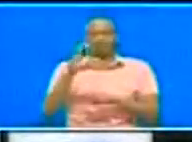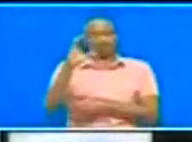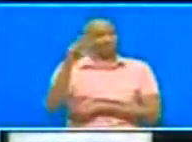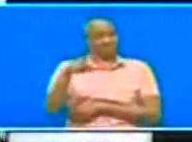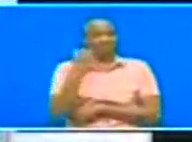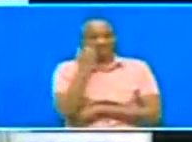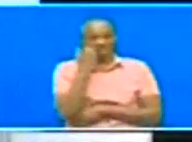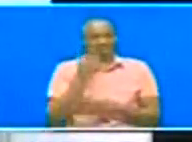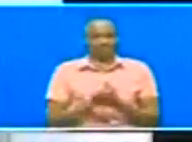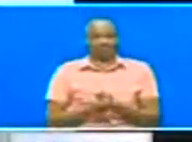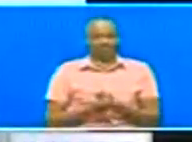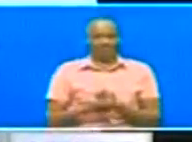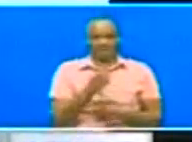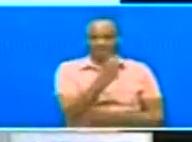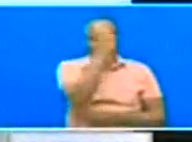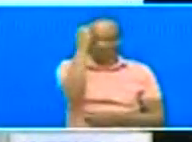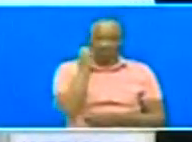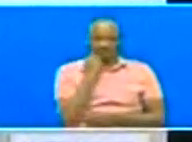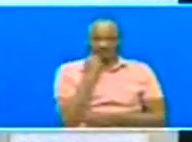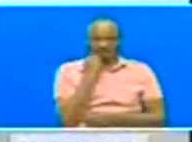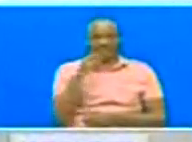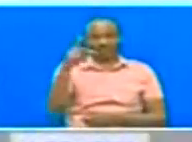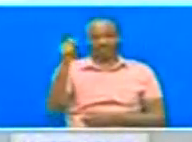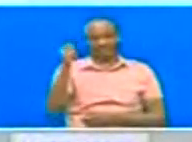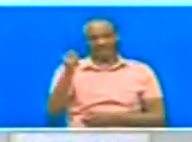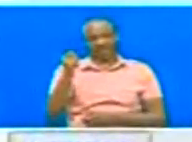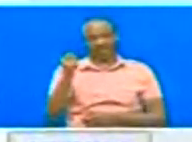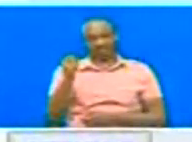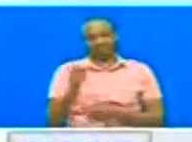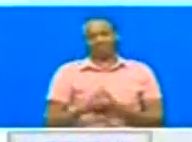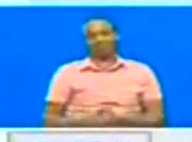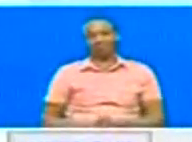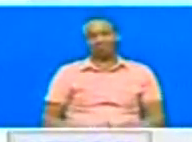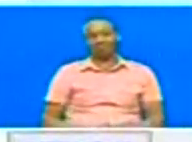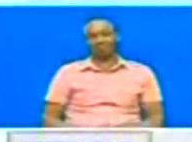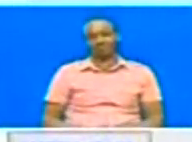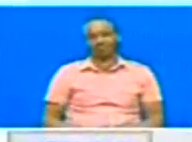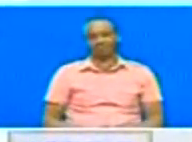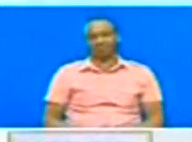palsy. Najma Ismael, KTN Weekend Prime.